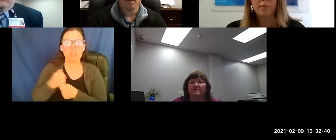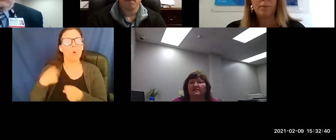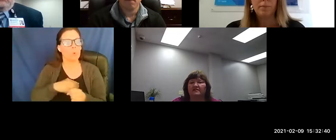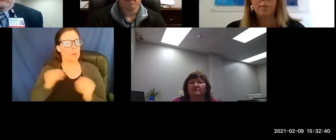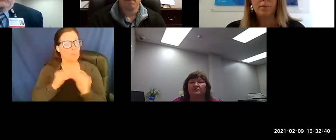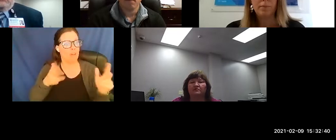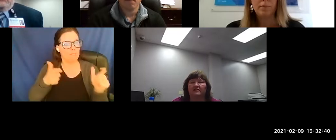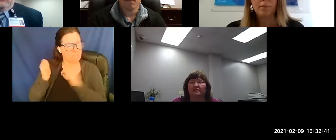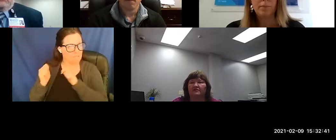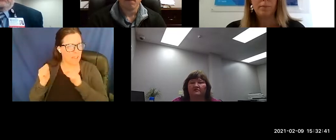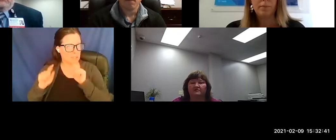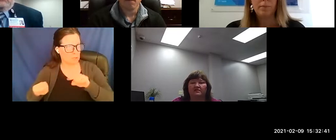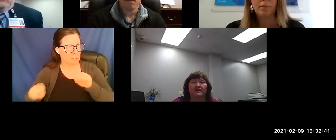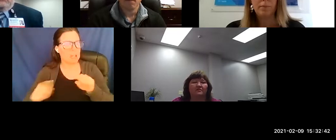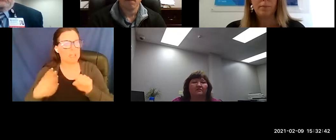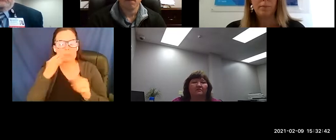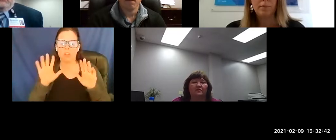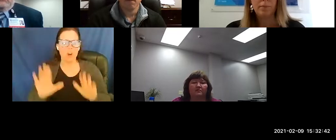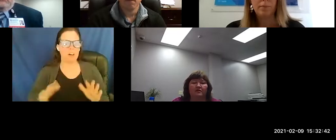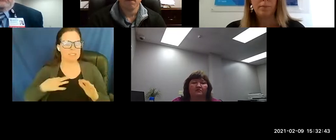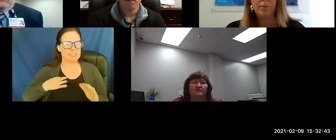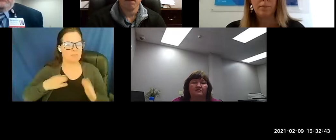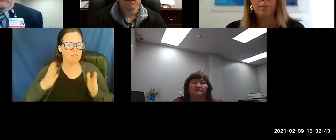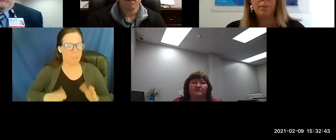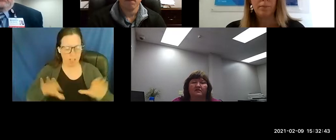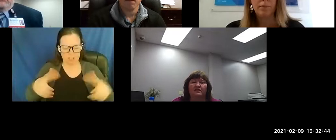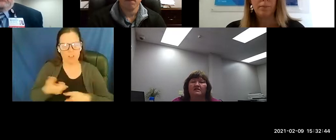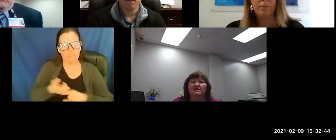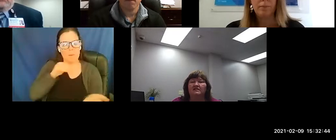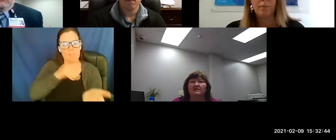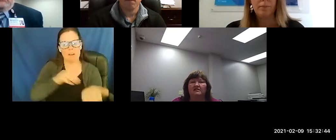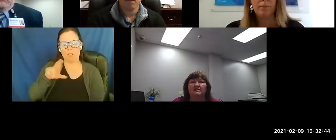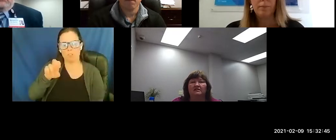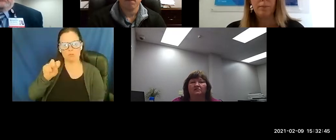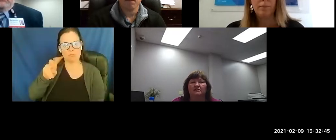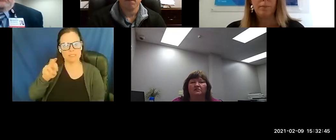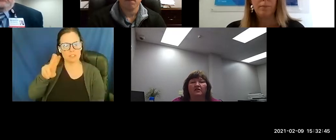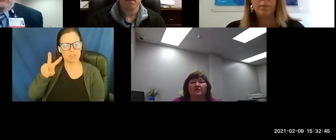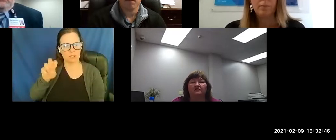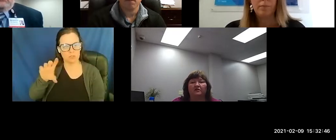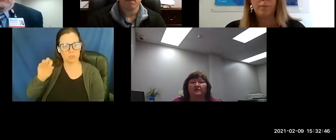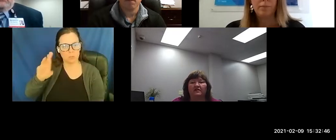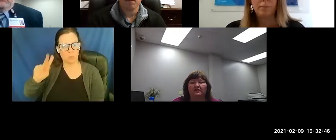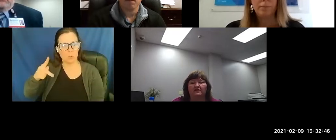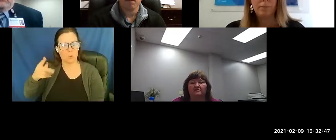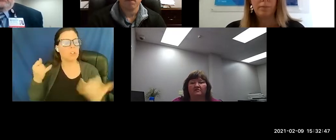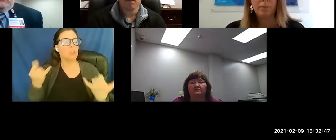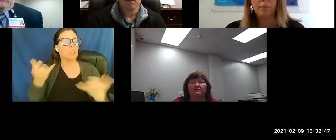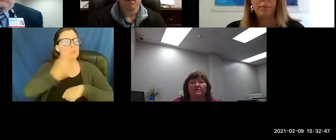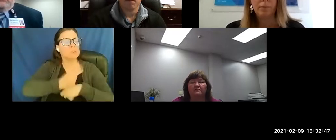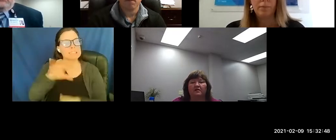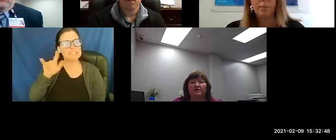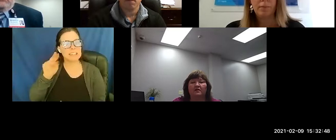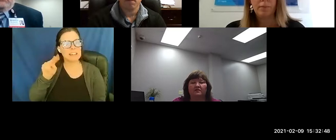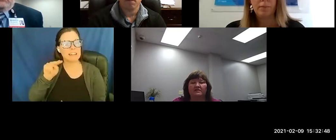of fantastic pool of volunteers from our Medical Reserve Corps. Today's clinic included 24 volunteers